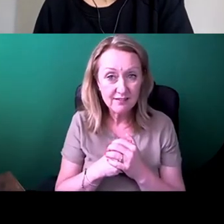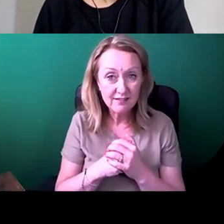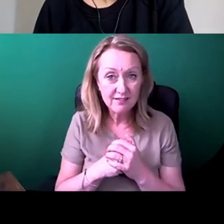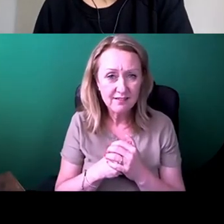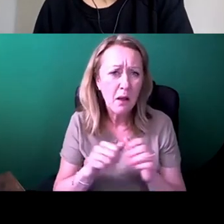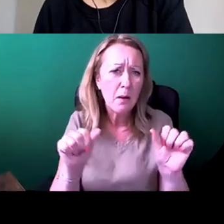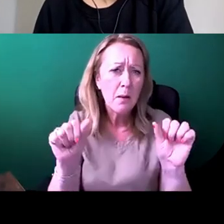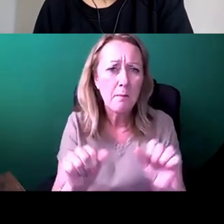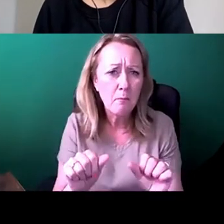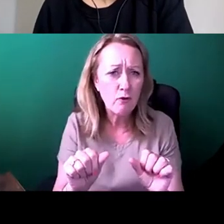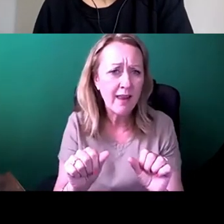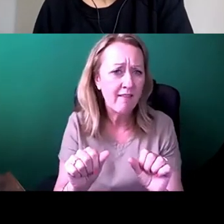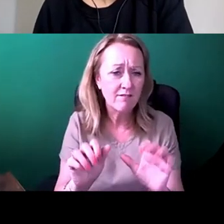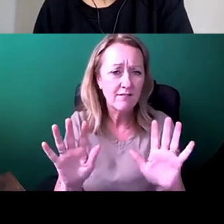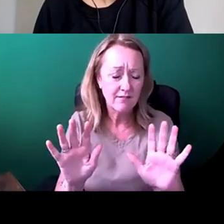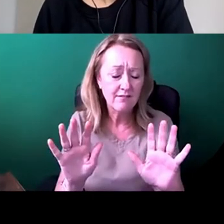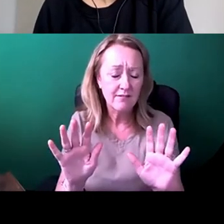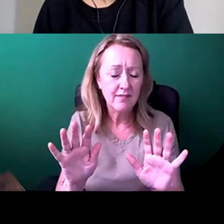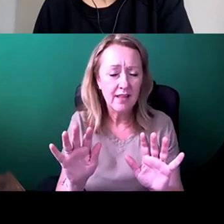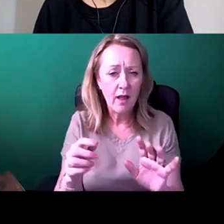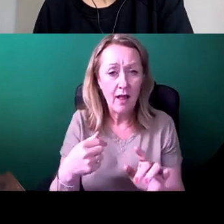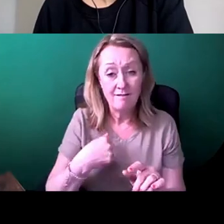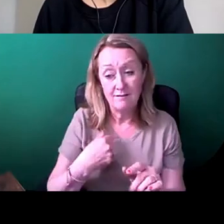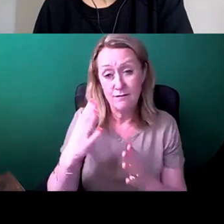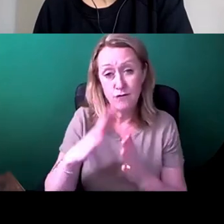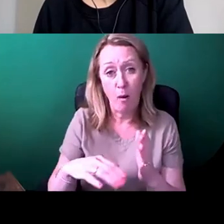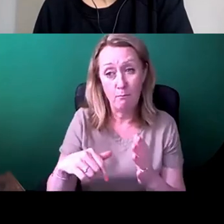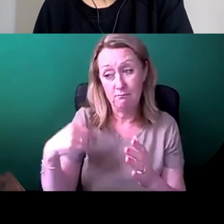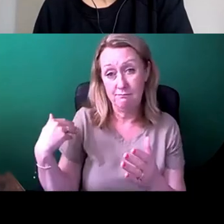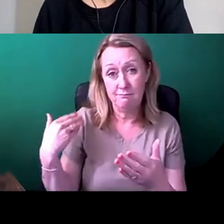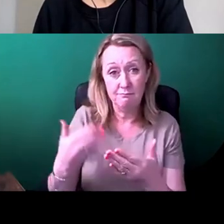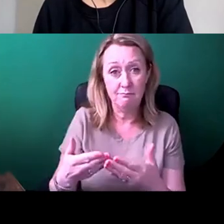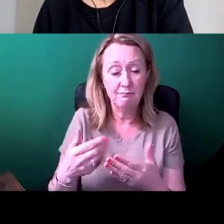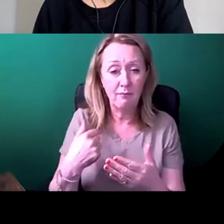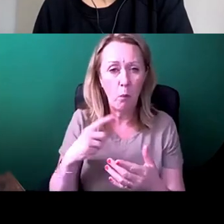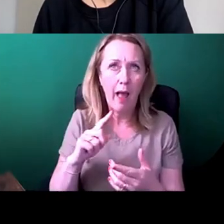Just very briefly, I think one of the things I take away from all of this and responding to one of the